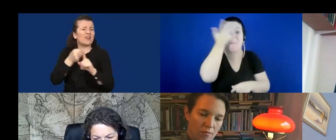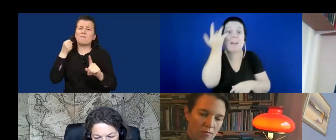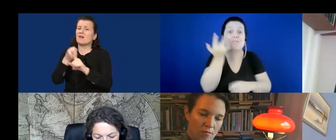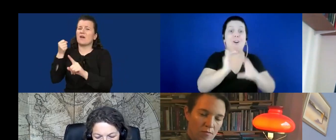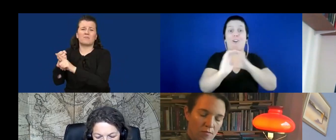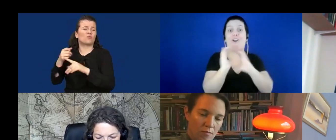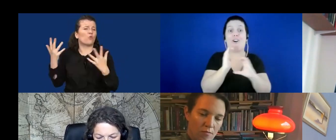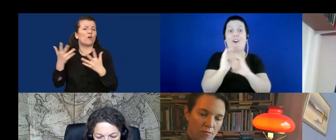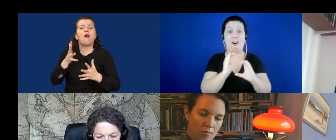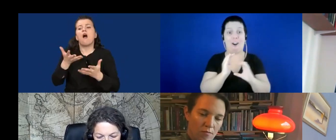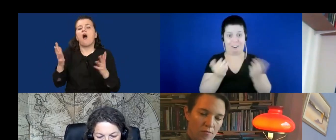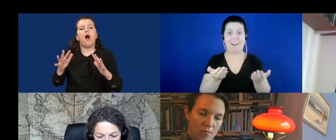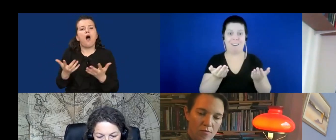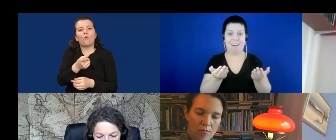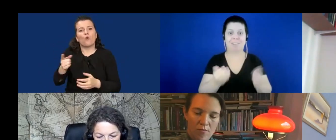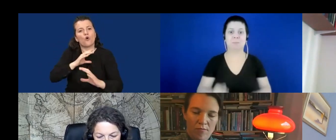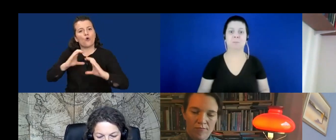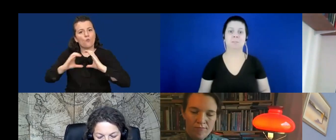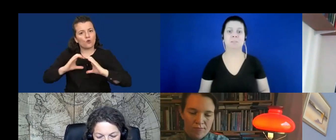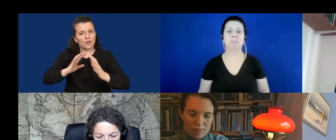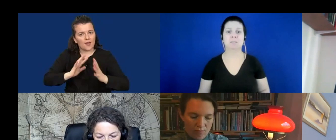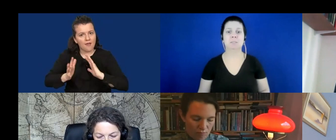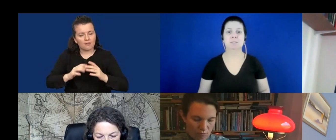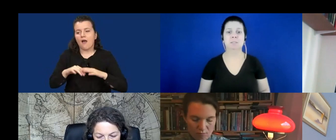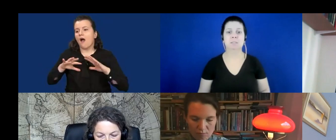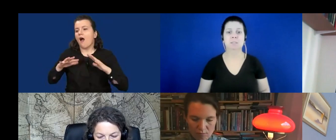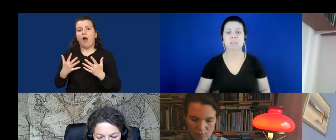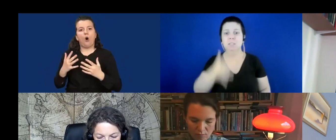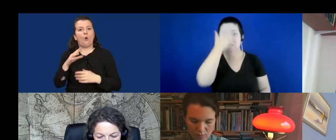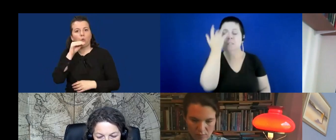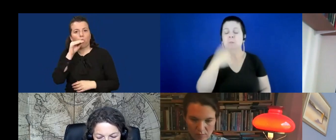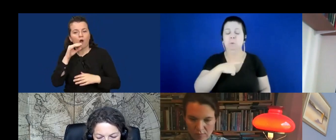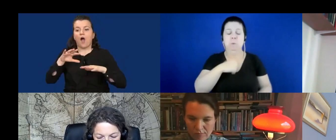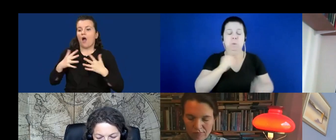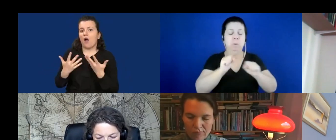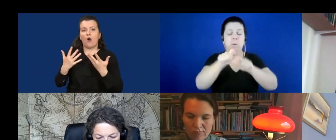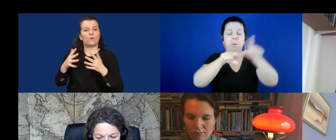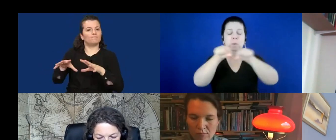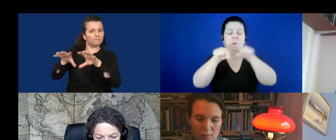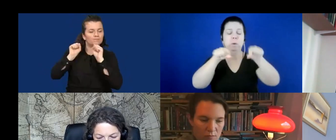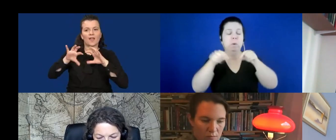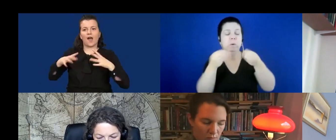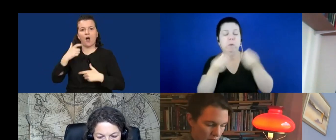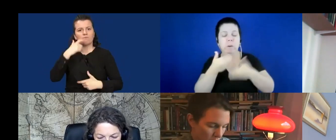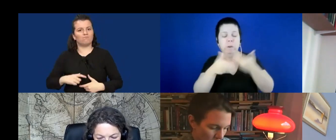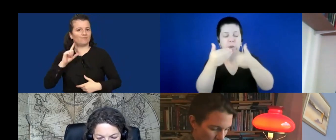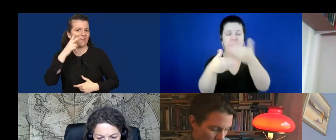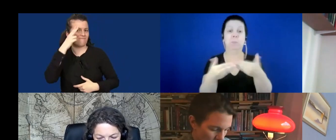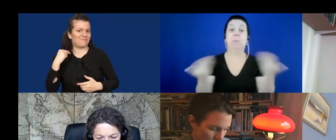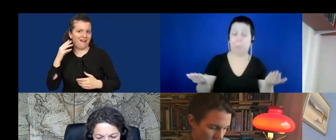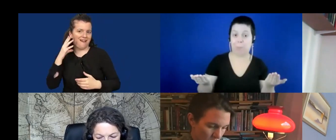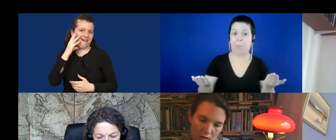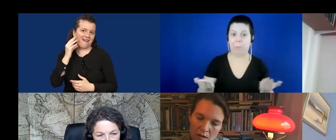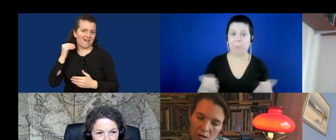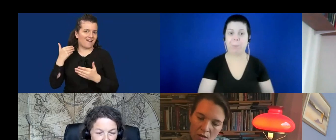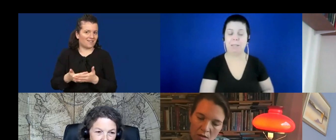ability for an individual to have agency within that process. And so we therefore then widen that to